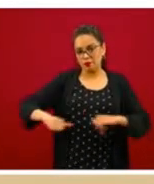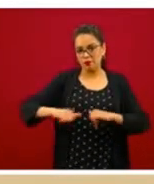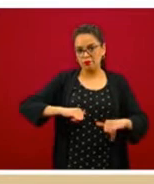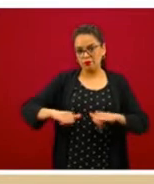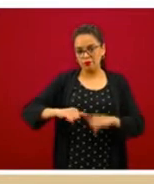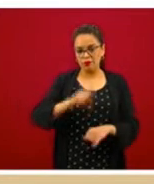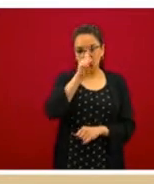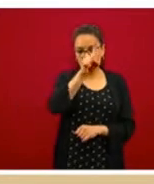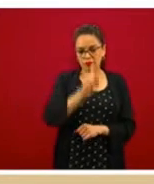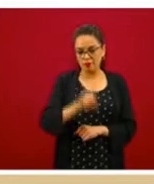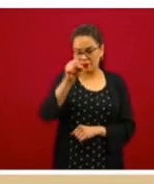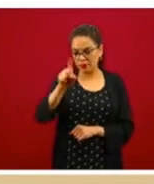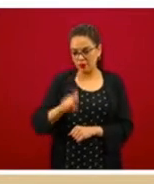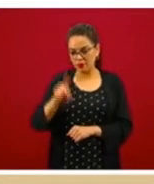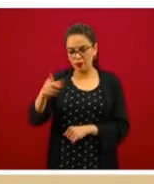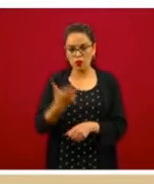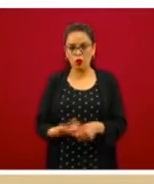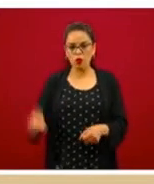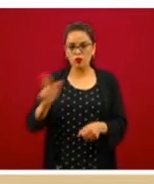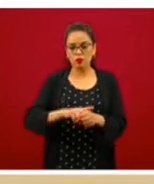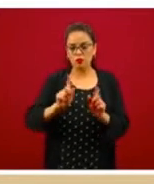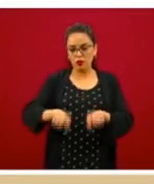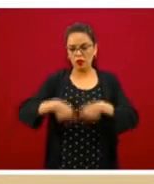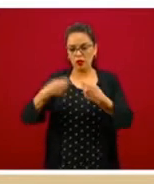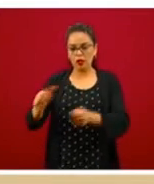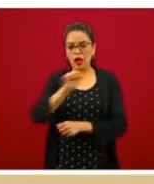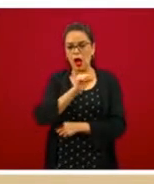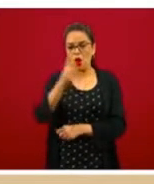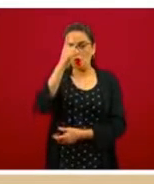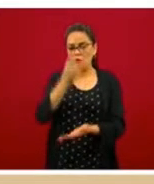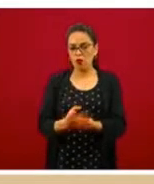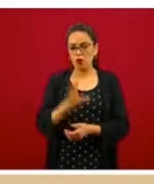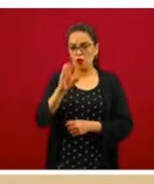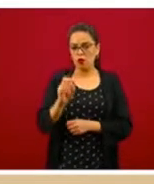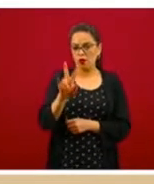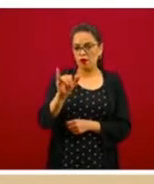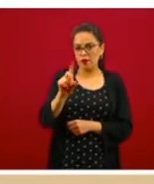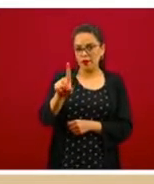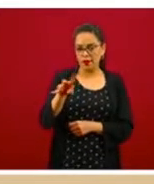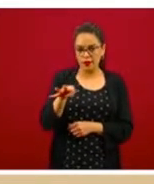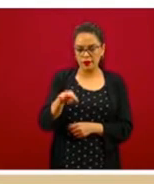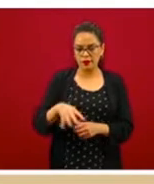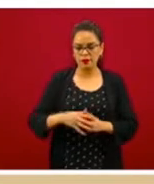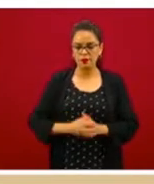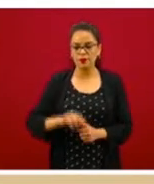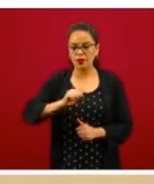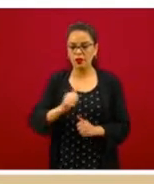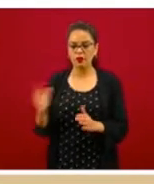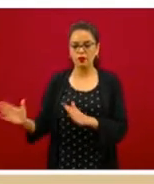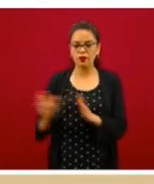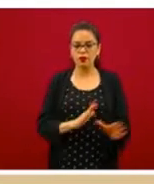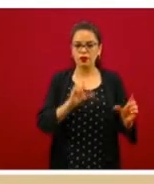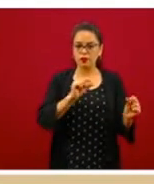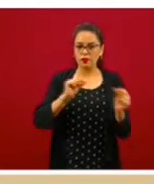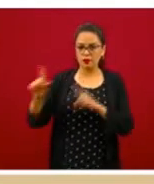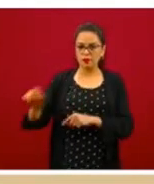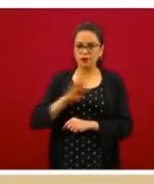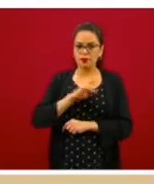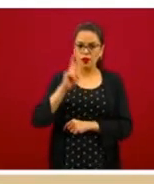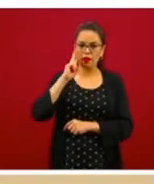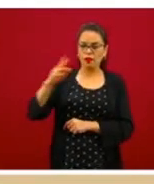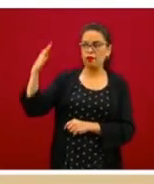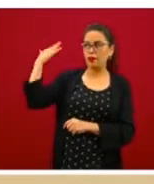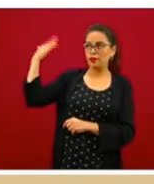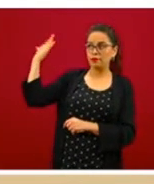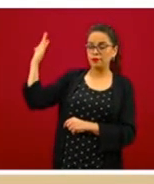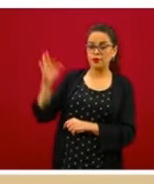770 hospitals out of the 787 hospitals that we have been notified. Occupation increased